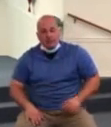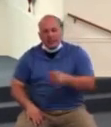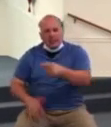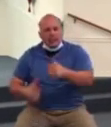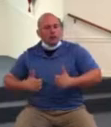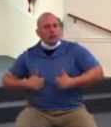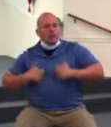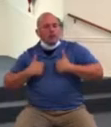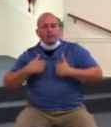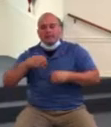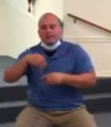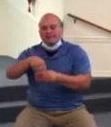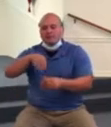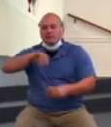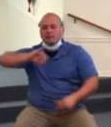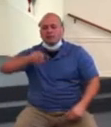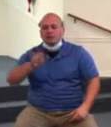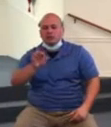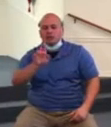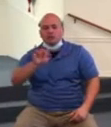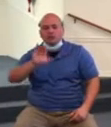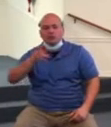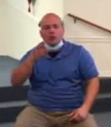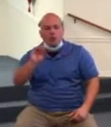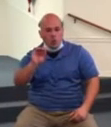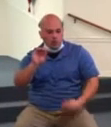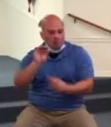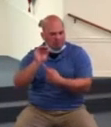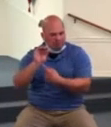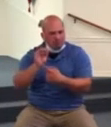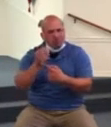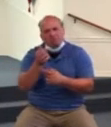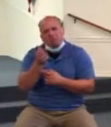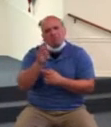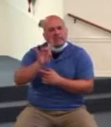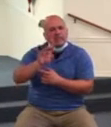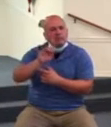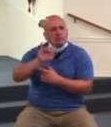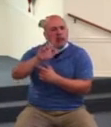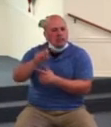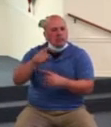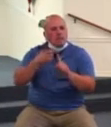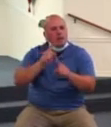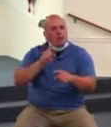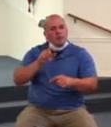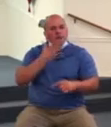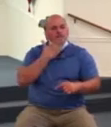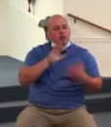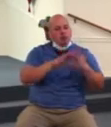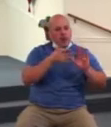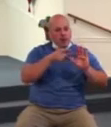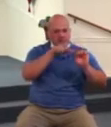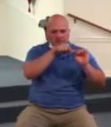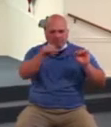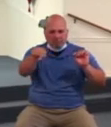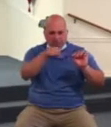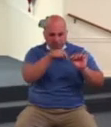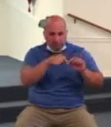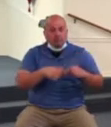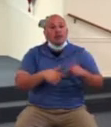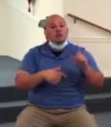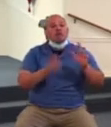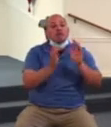about 17, 18 miles from Jerusalem. Jesus was on his way to Jerusalem, was coming by Jericho. The blind man heard about